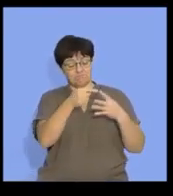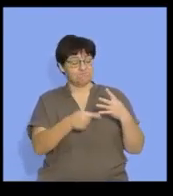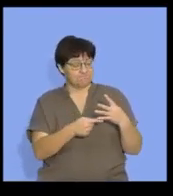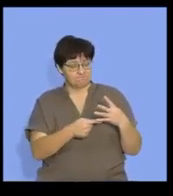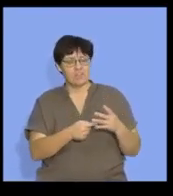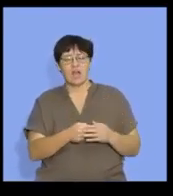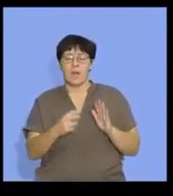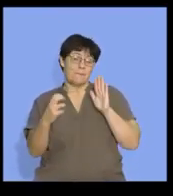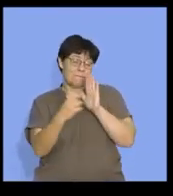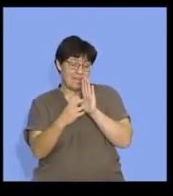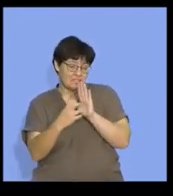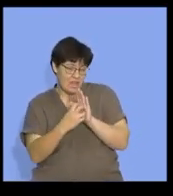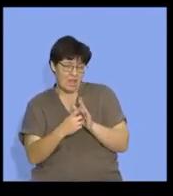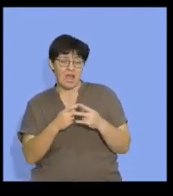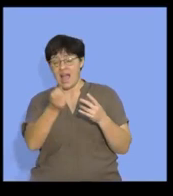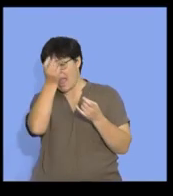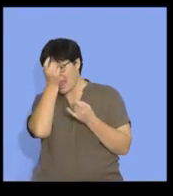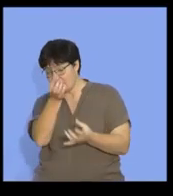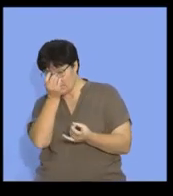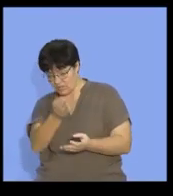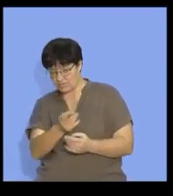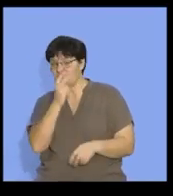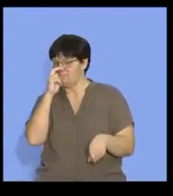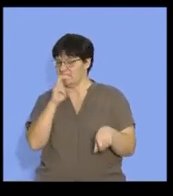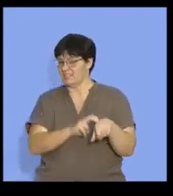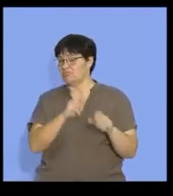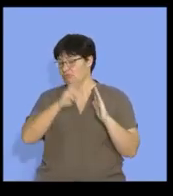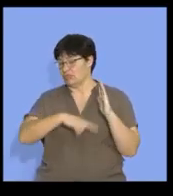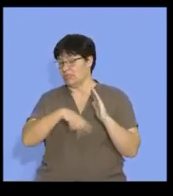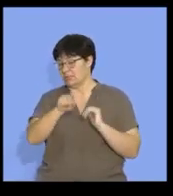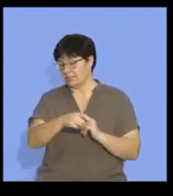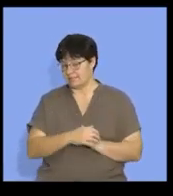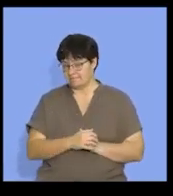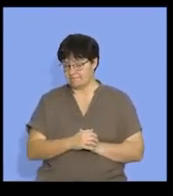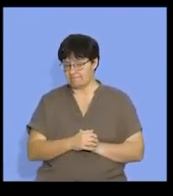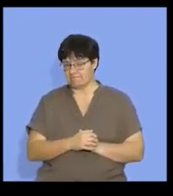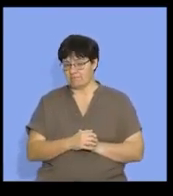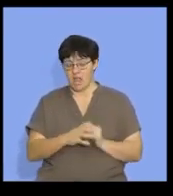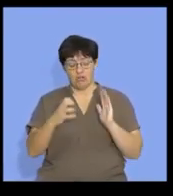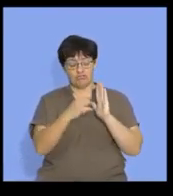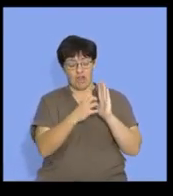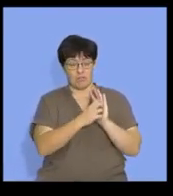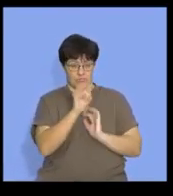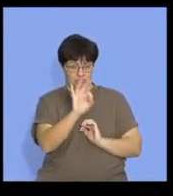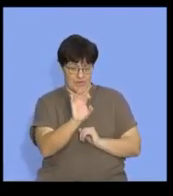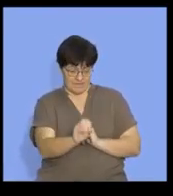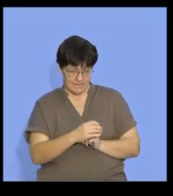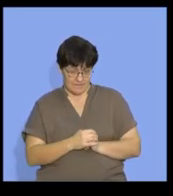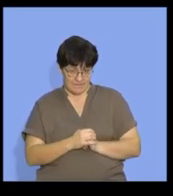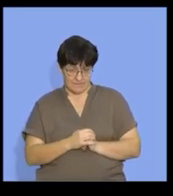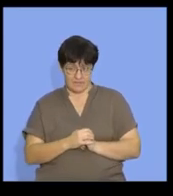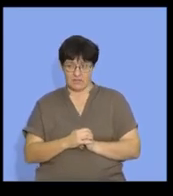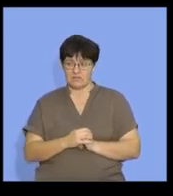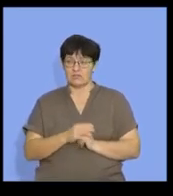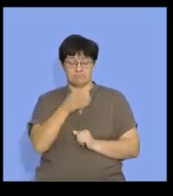guys, pictures and information you're going to need to read. Okay, we have 3 diagrams here, so let's go. It says study